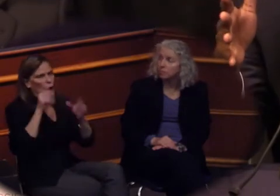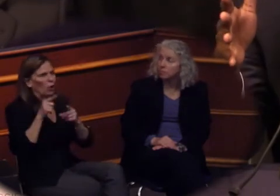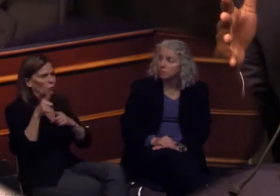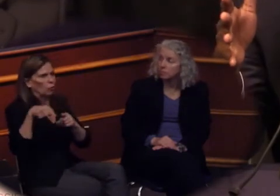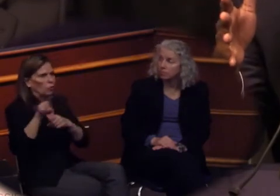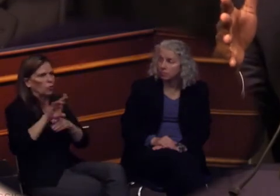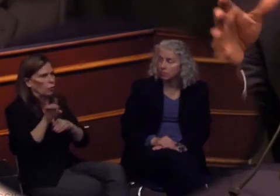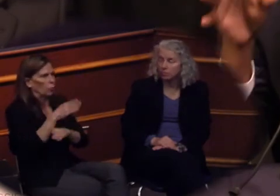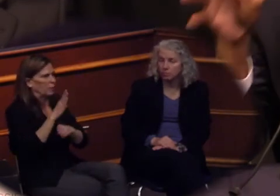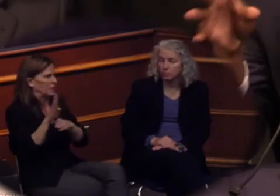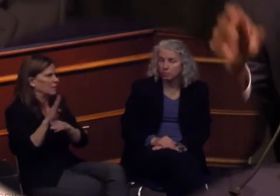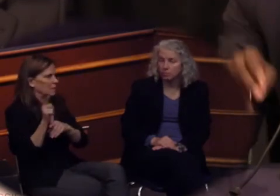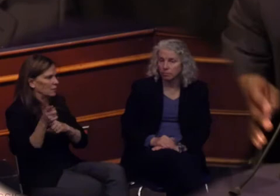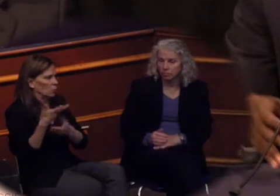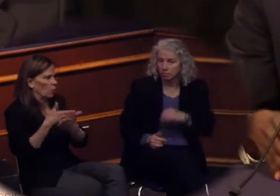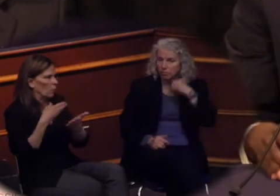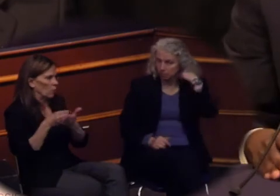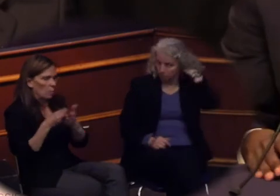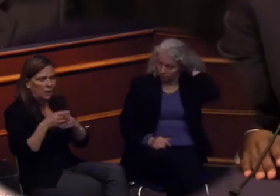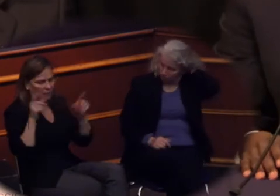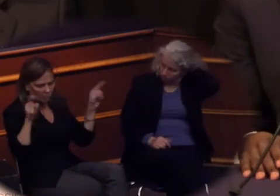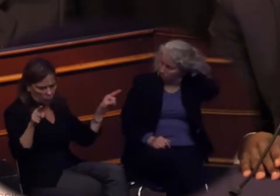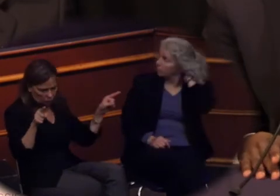put everything on the table, but I'd start there.